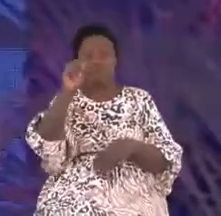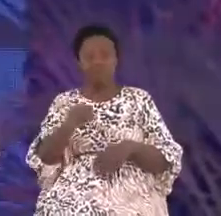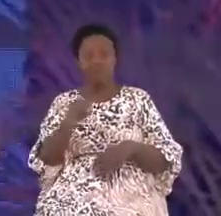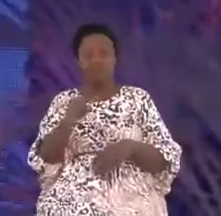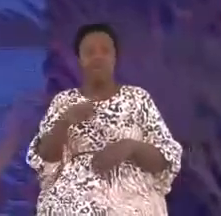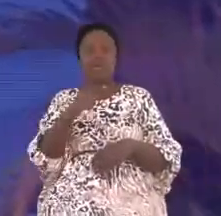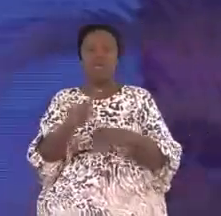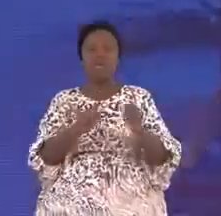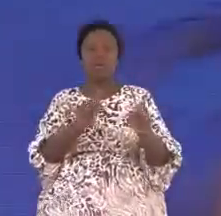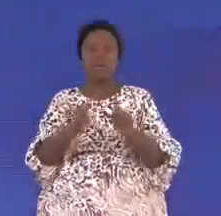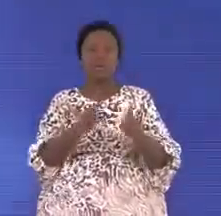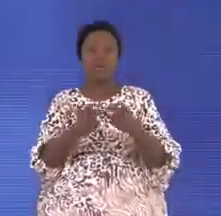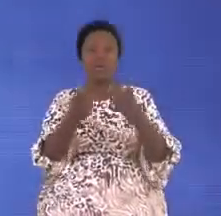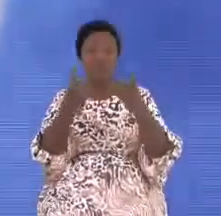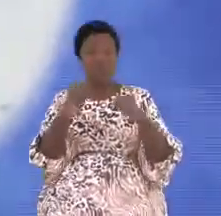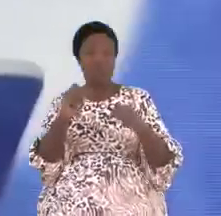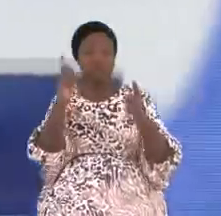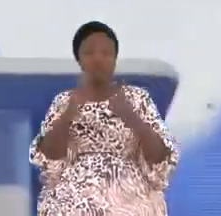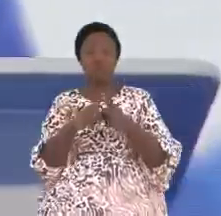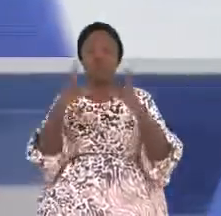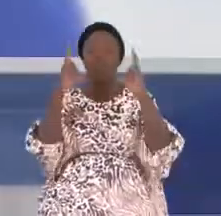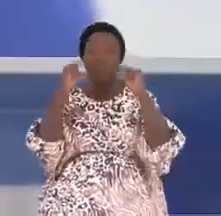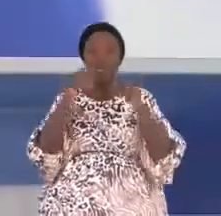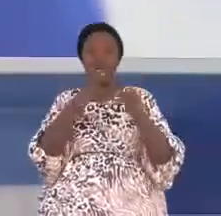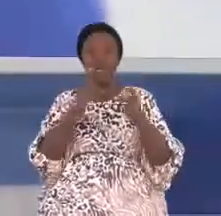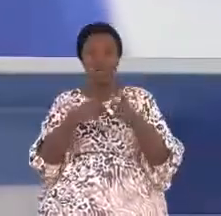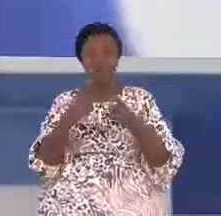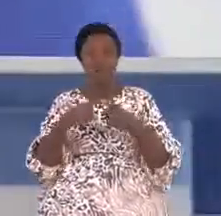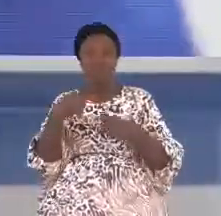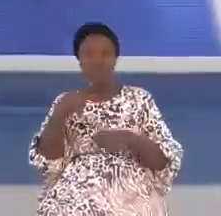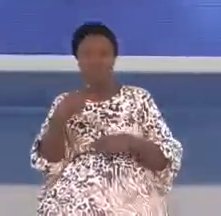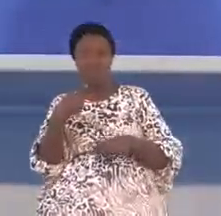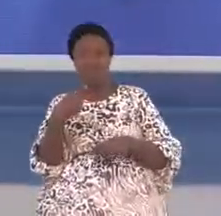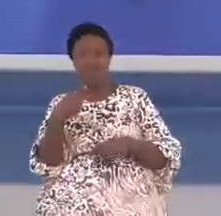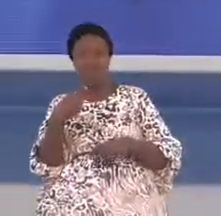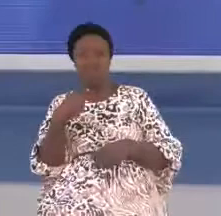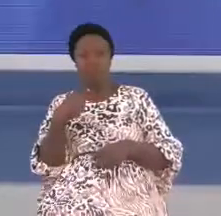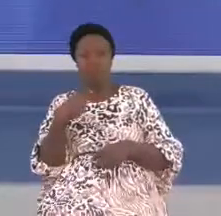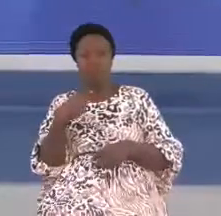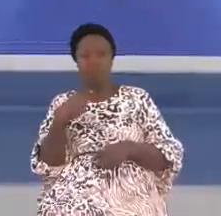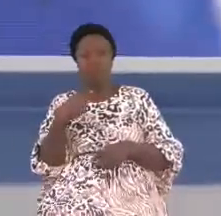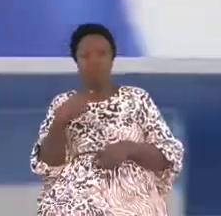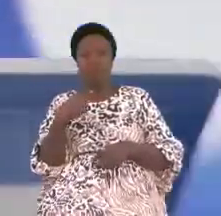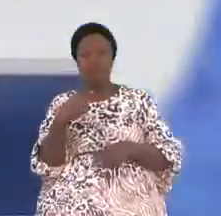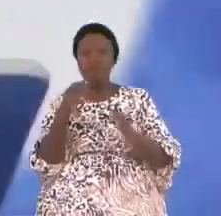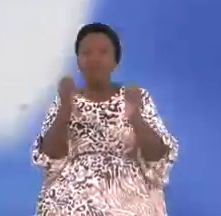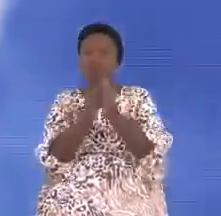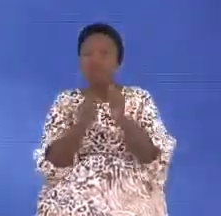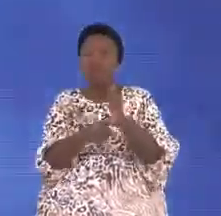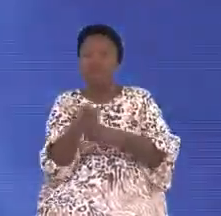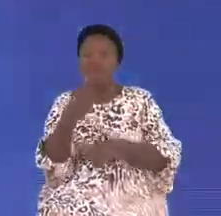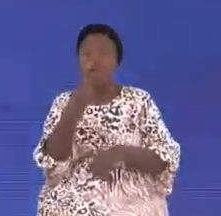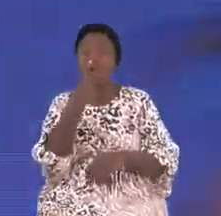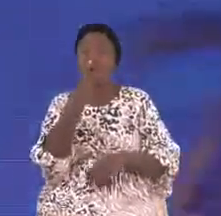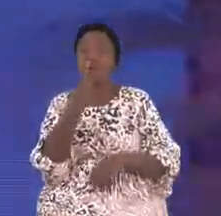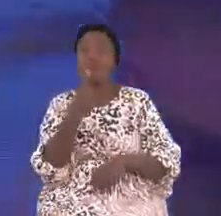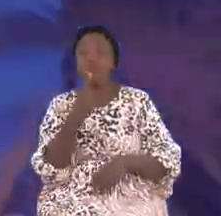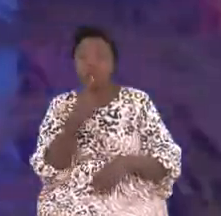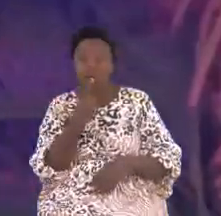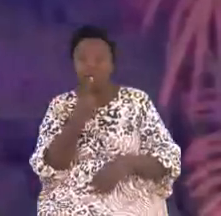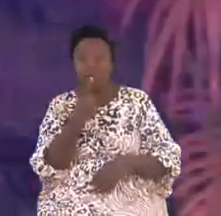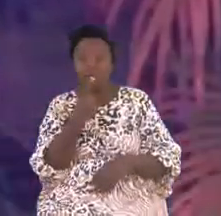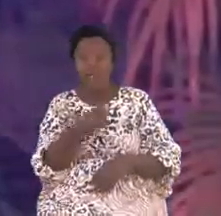people came to moses and said with their mouth they brought